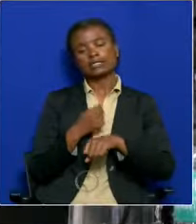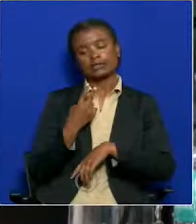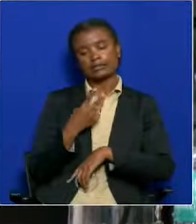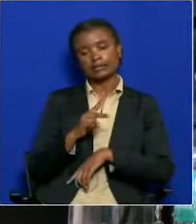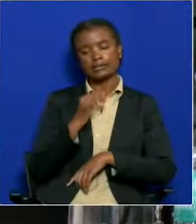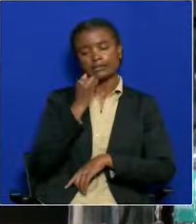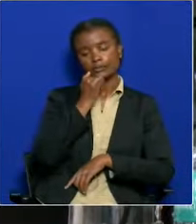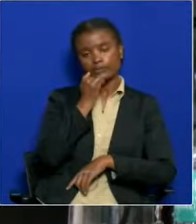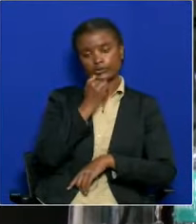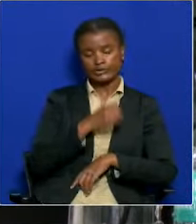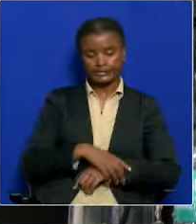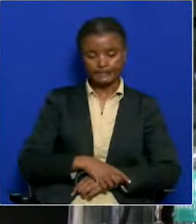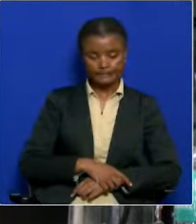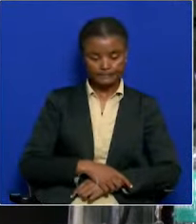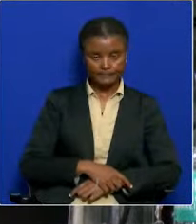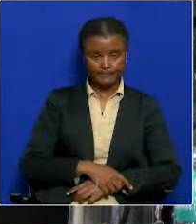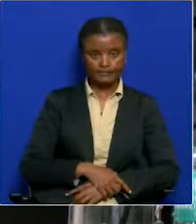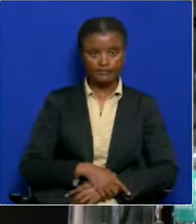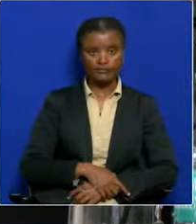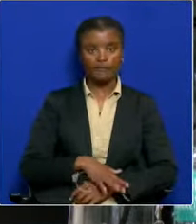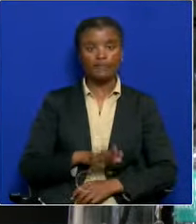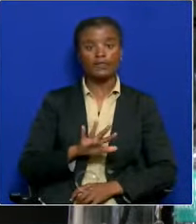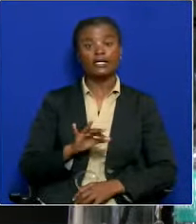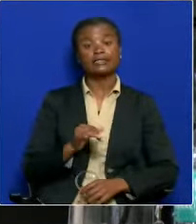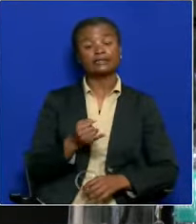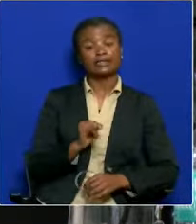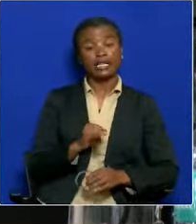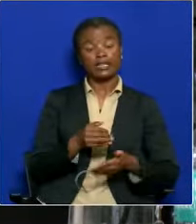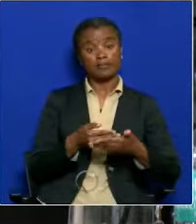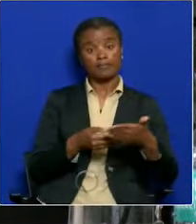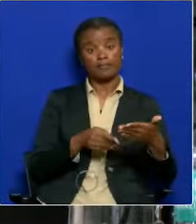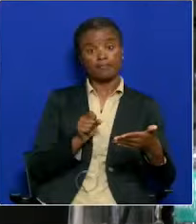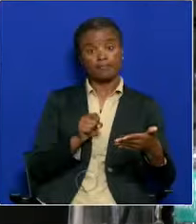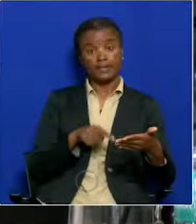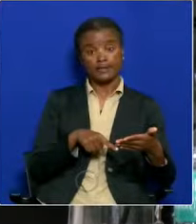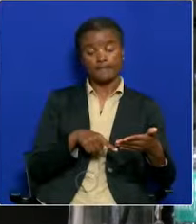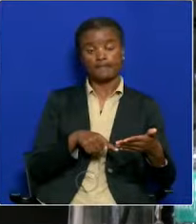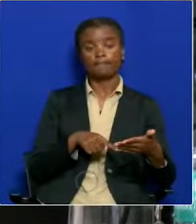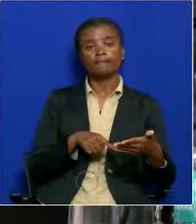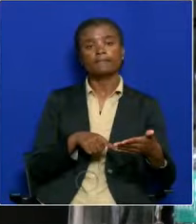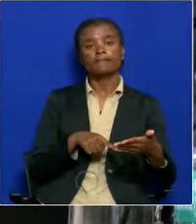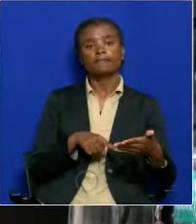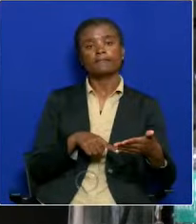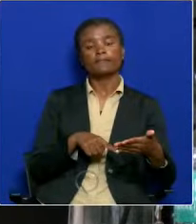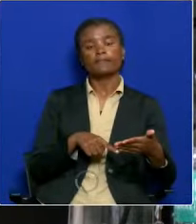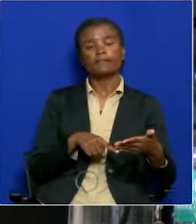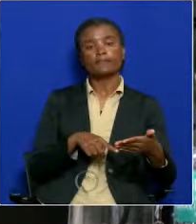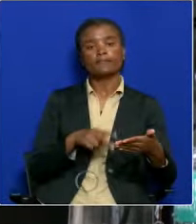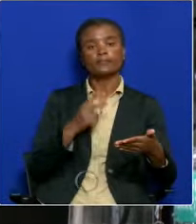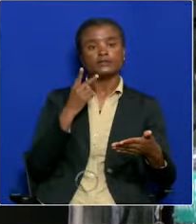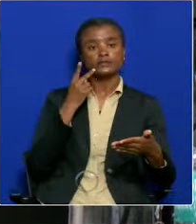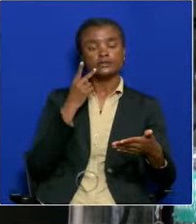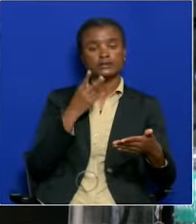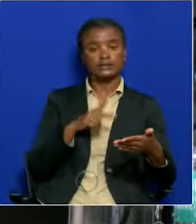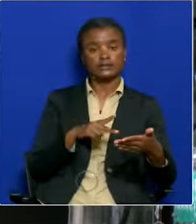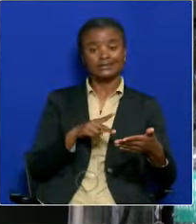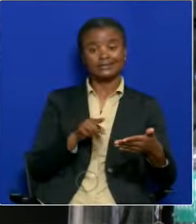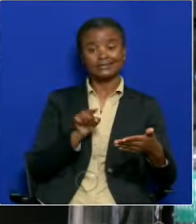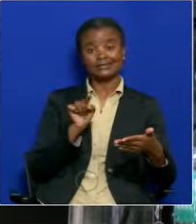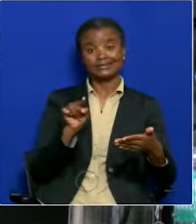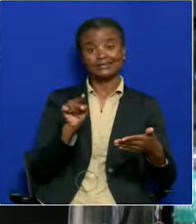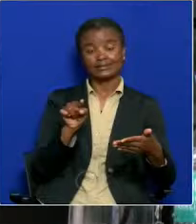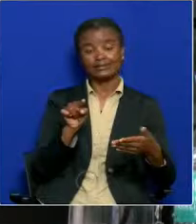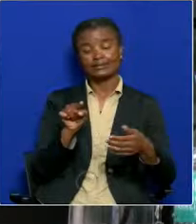can stay on that page. You'll see that he, in turn, this is